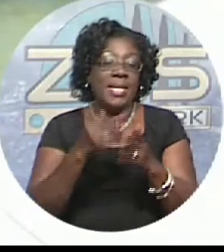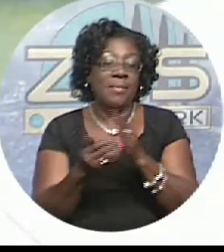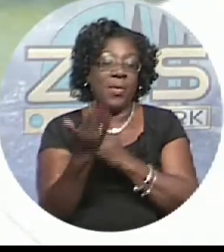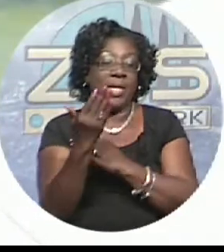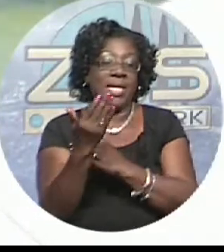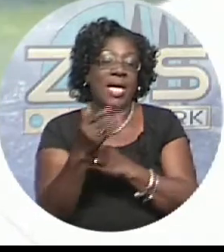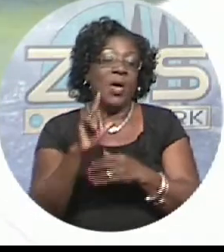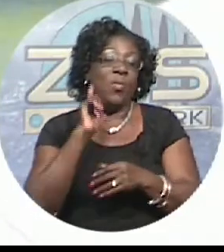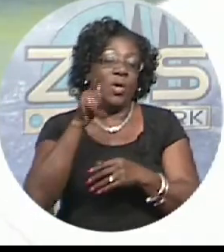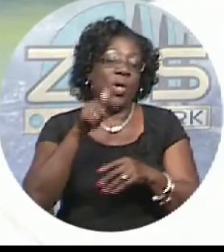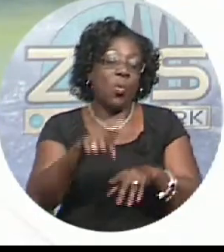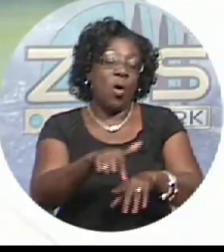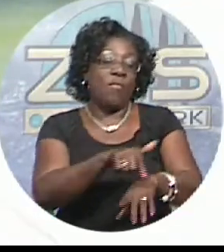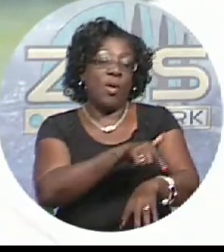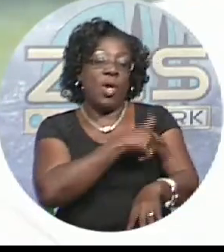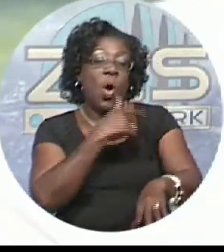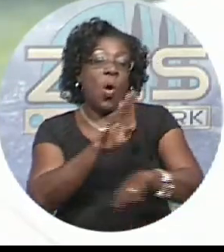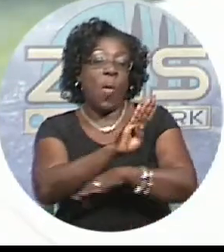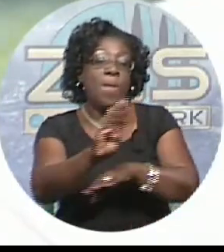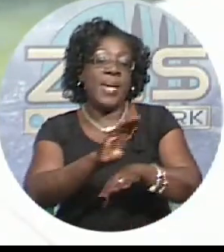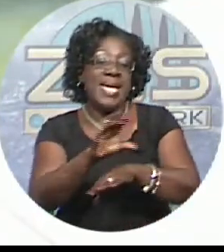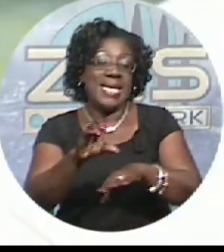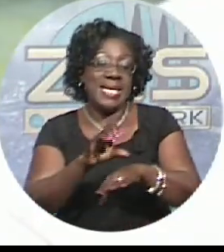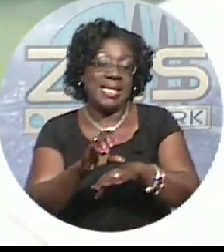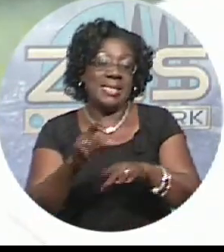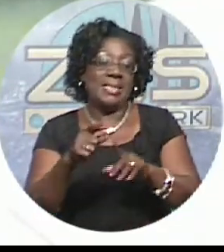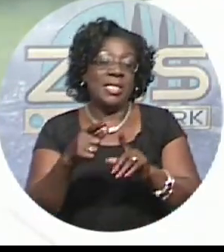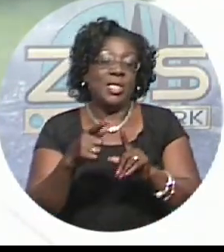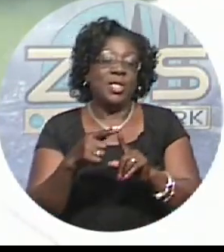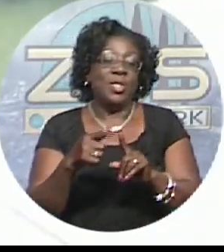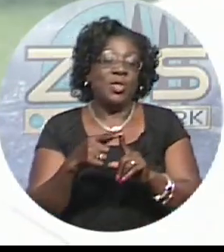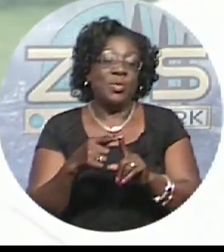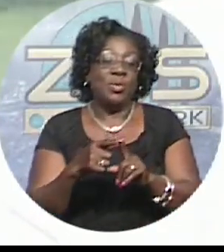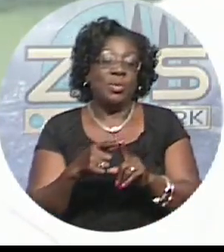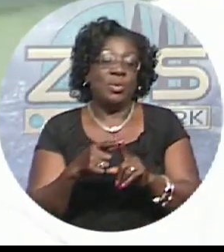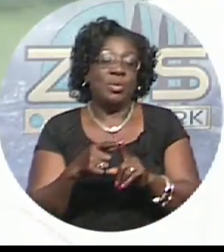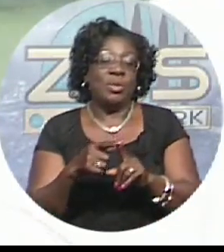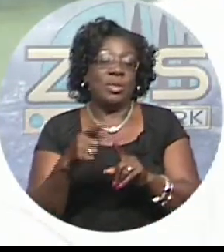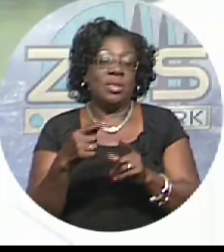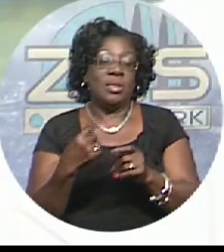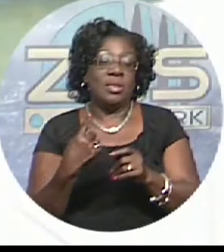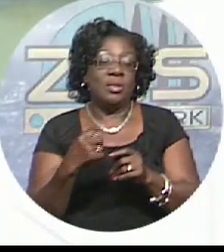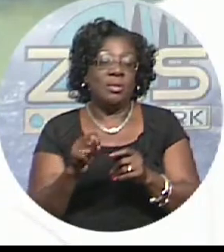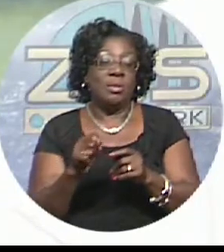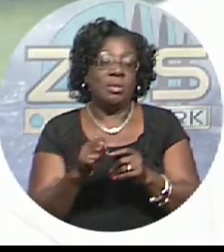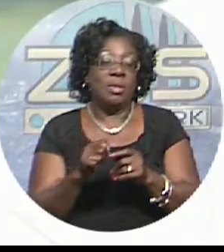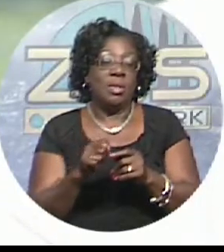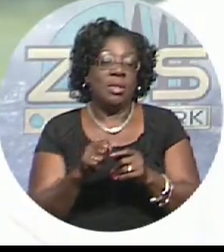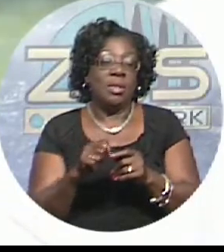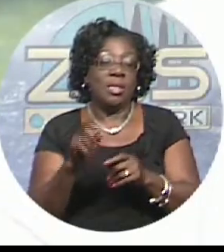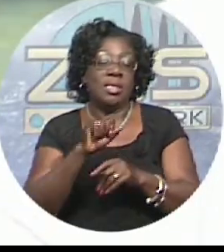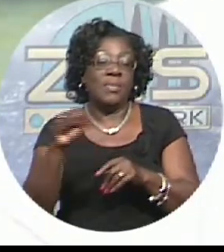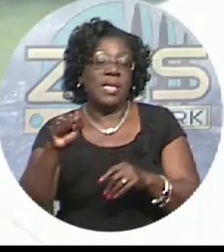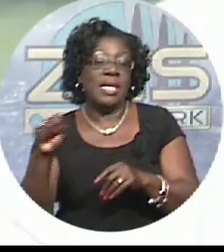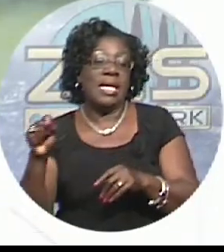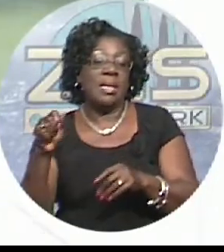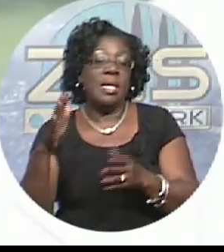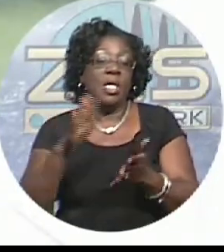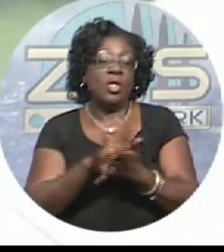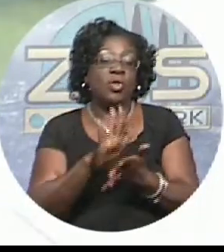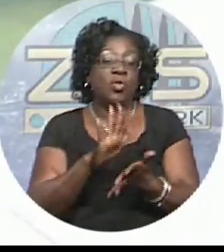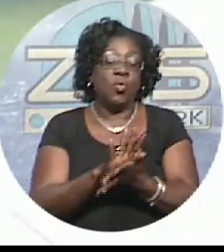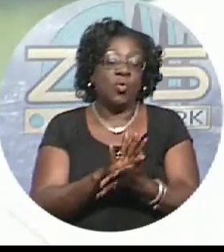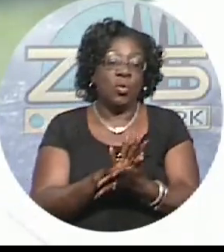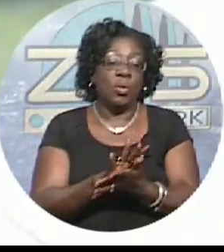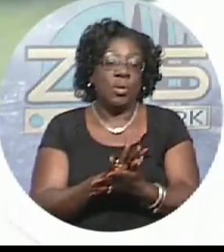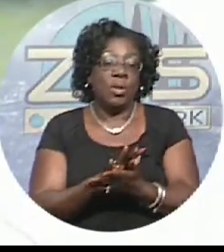we're looking to walk from Long Bay Keys Park to the complex, and from the Smith Hill School, Tudor Complex, and